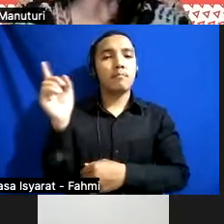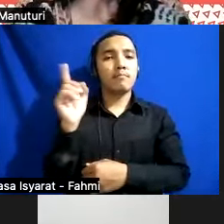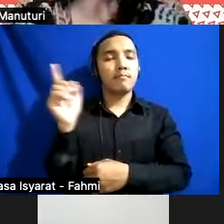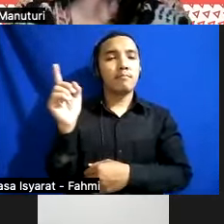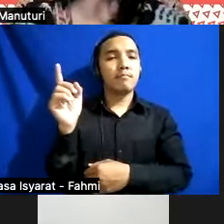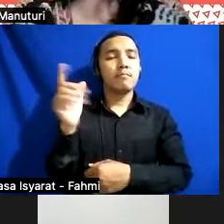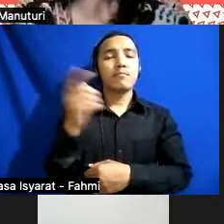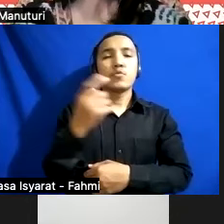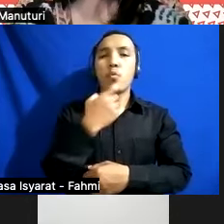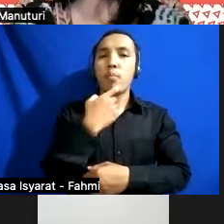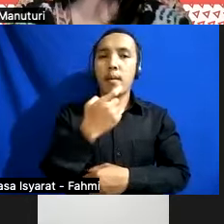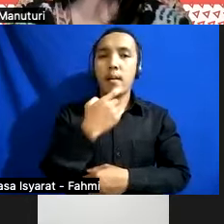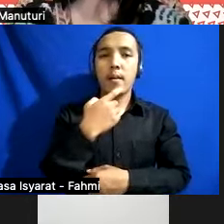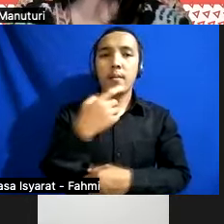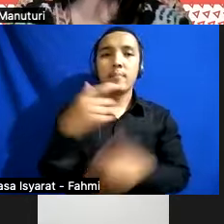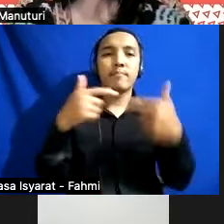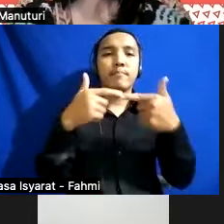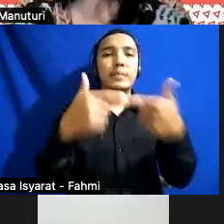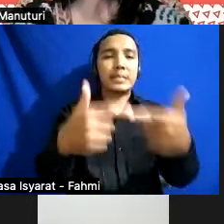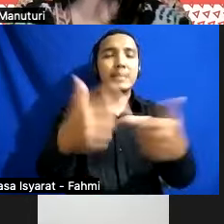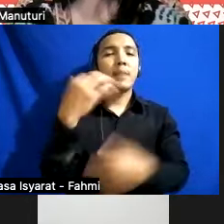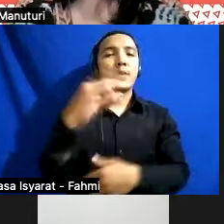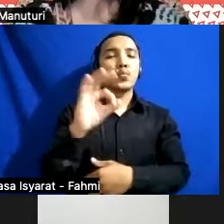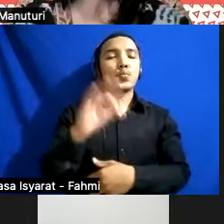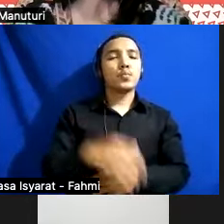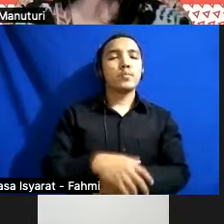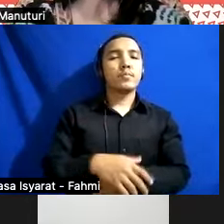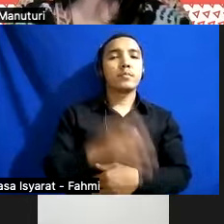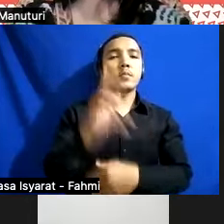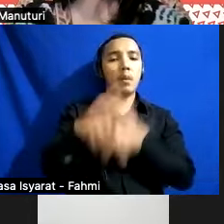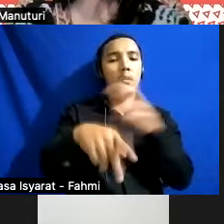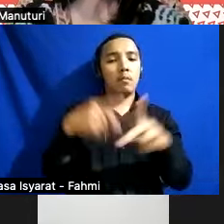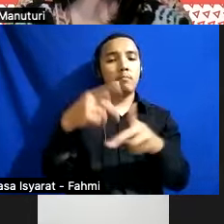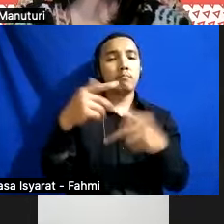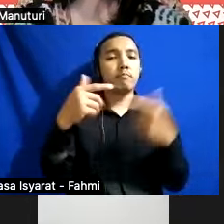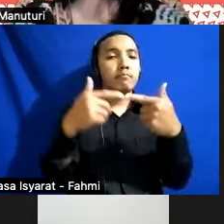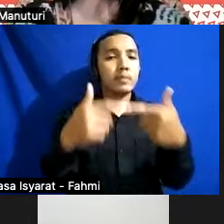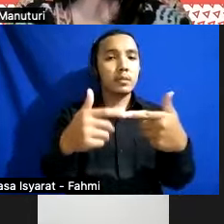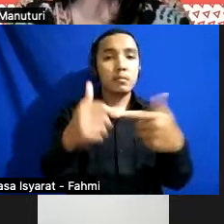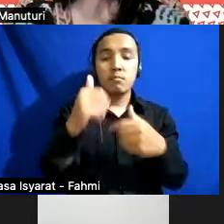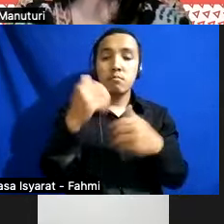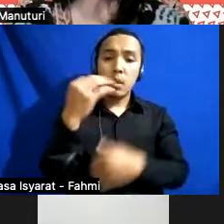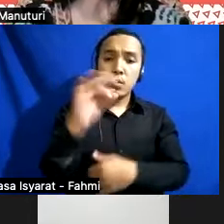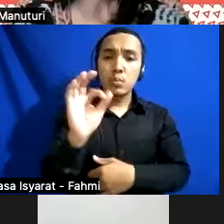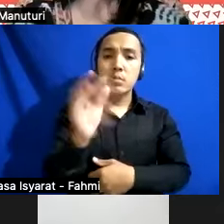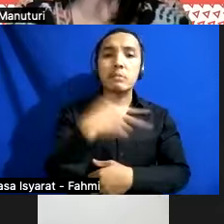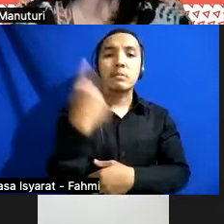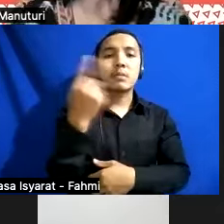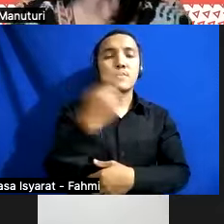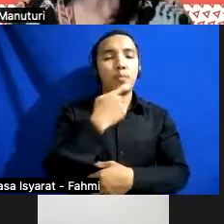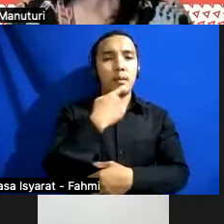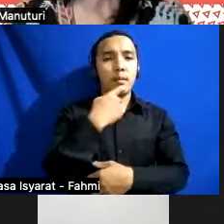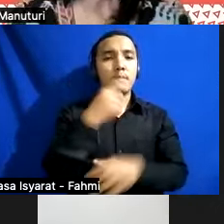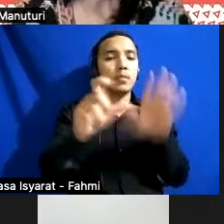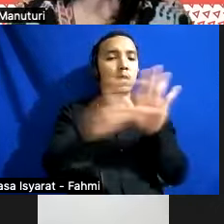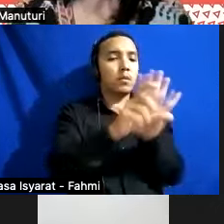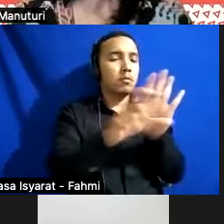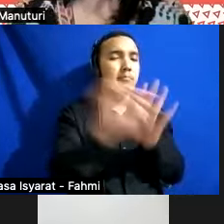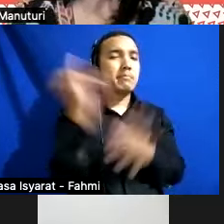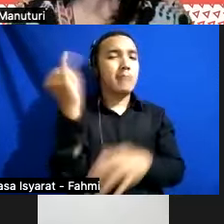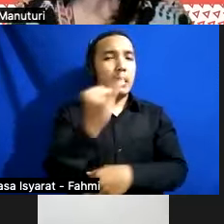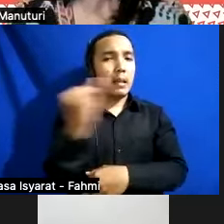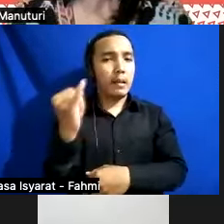deck bus. So every time there's a new bus fleet, we would trial them. If it is bad, then we'll say that it's bad. If it is feasible,